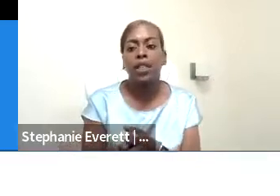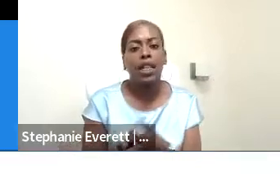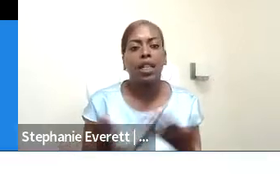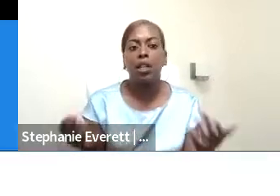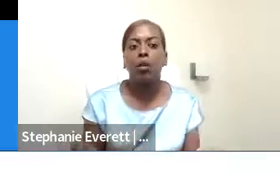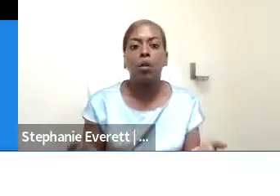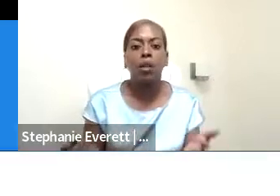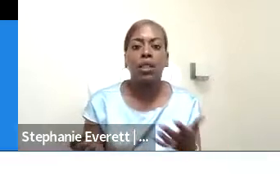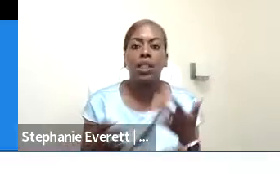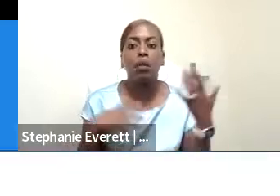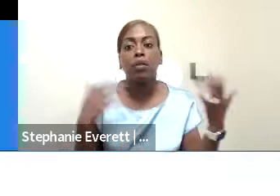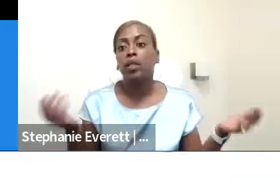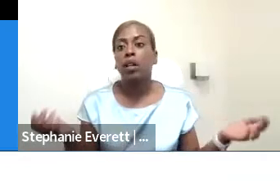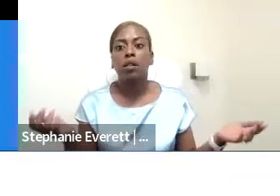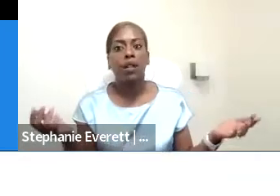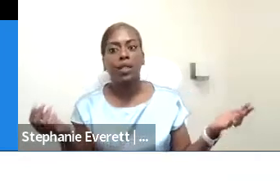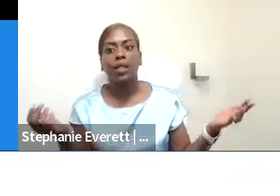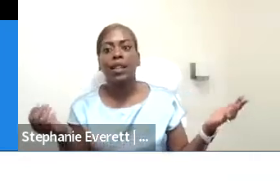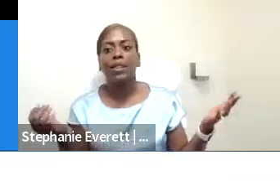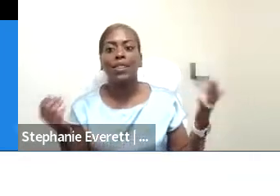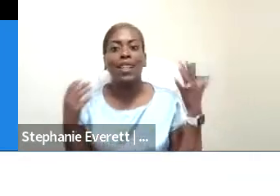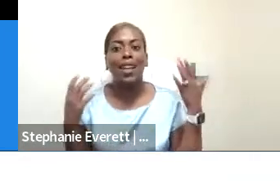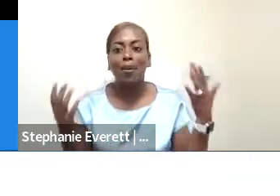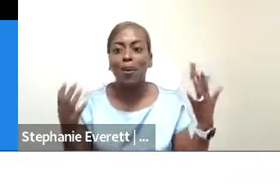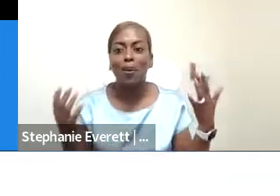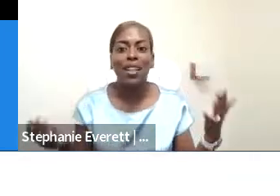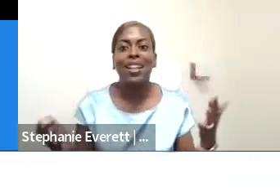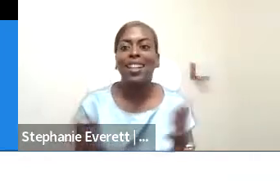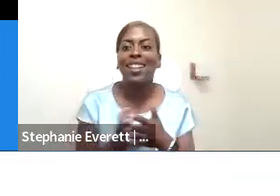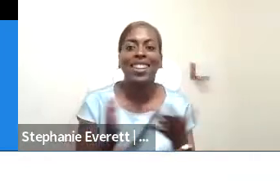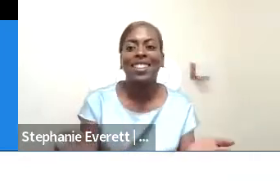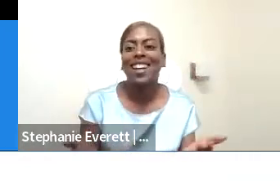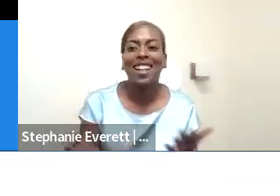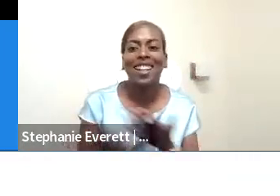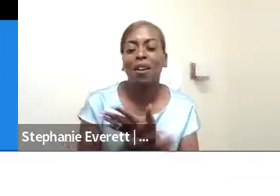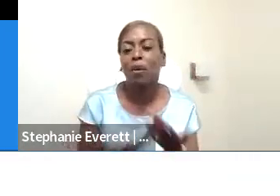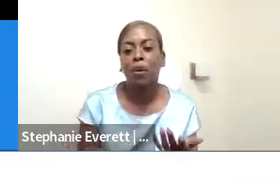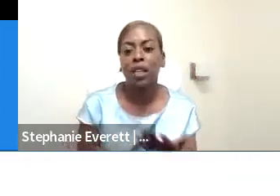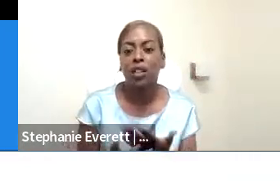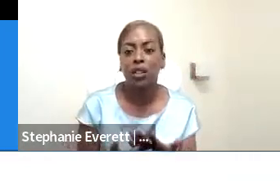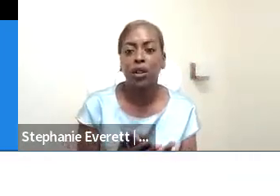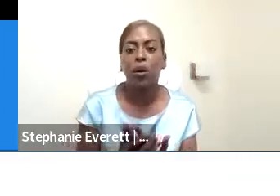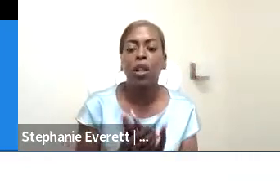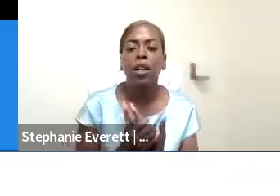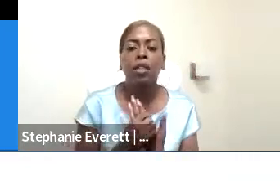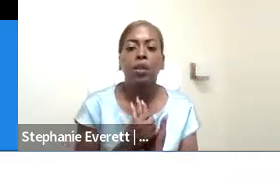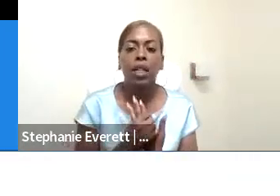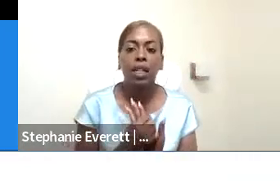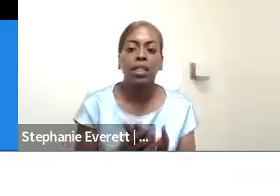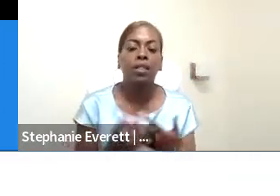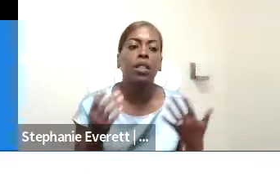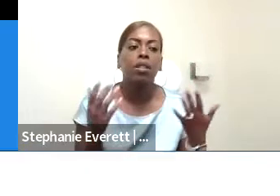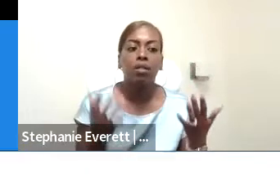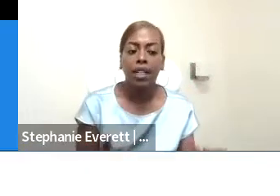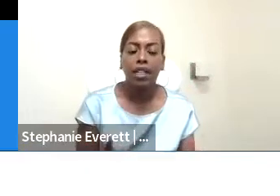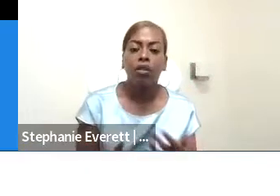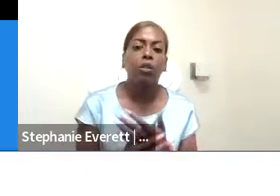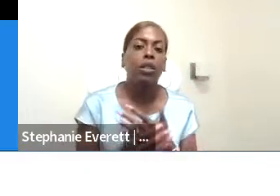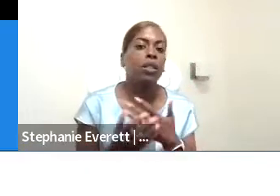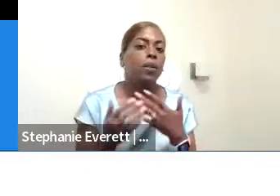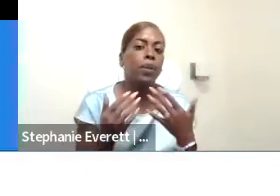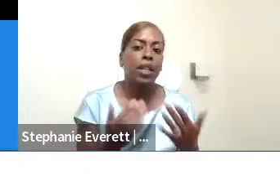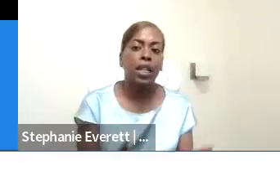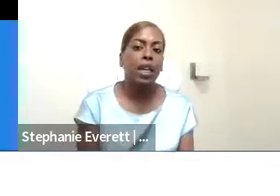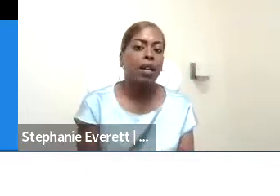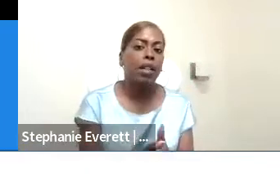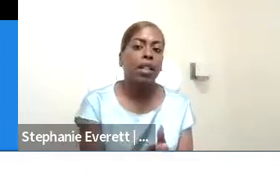the confidentiality. No one wants to say we resolved 10 cases today, will we? That's not what we can do. So it is the real